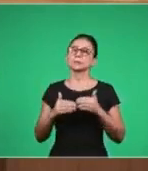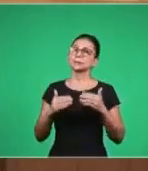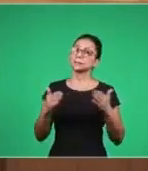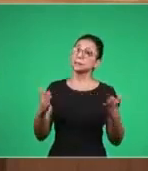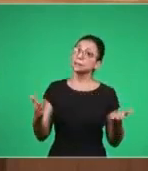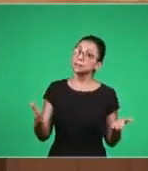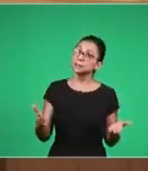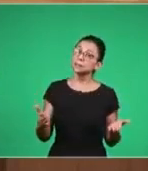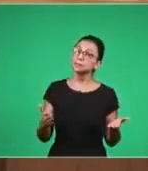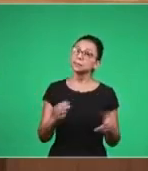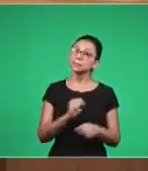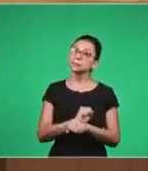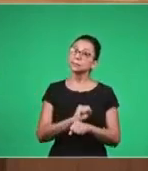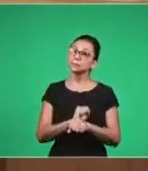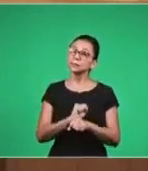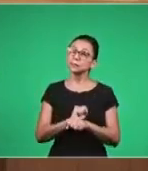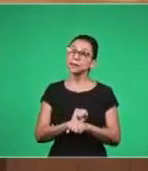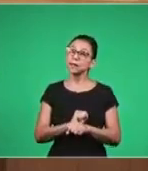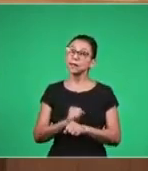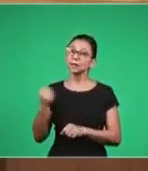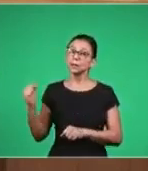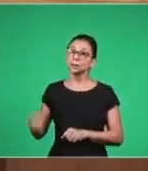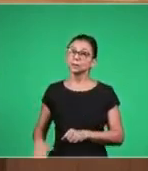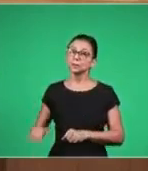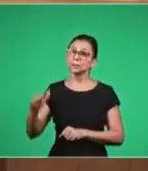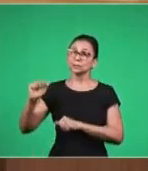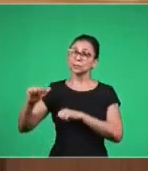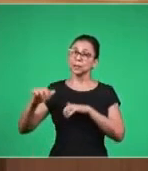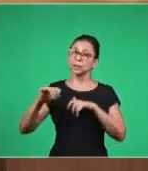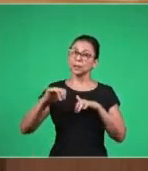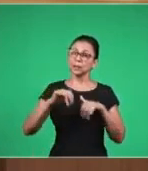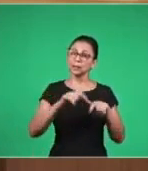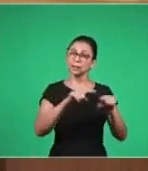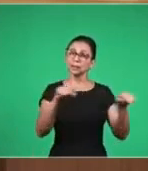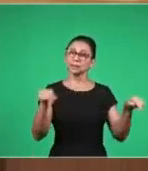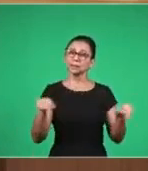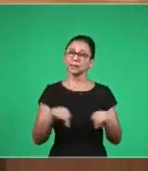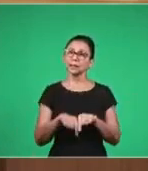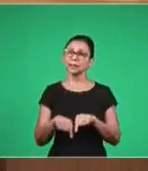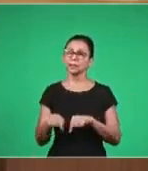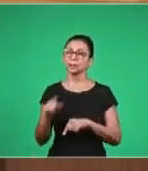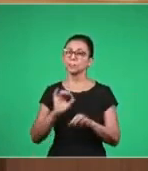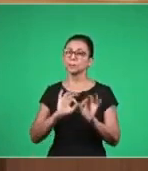Meanwhile, we're going to stay and we're going to start the Sunday school for this morning.